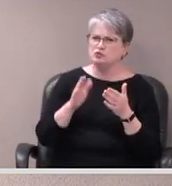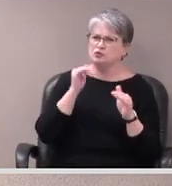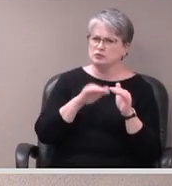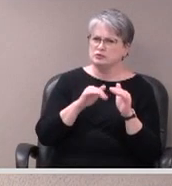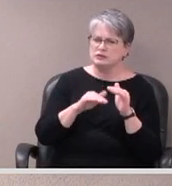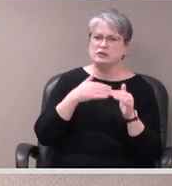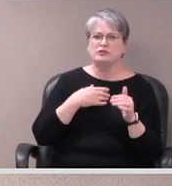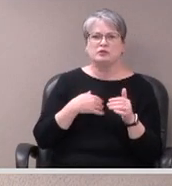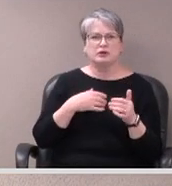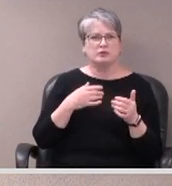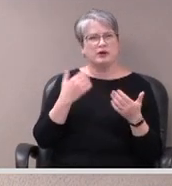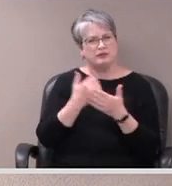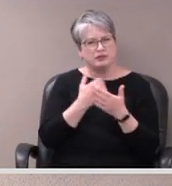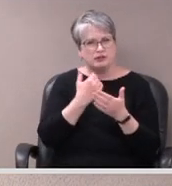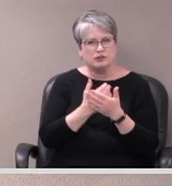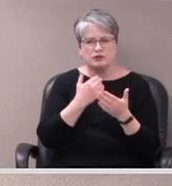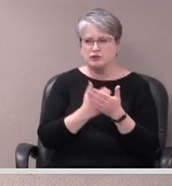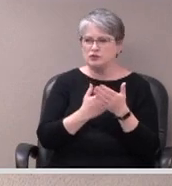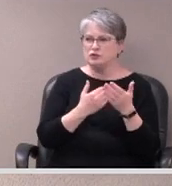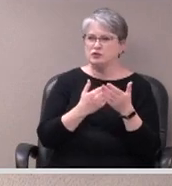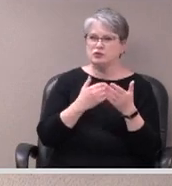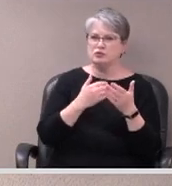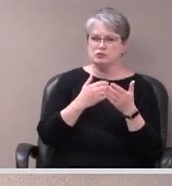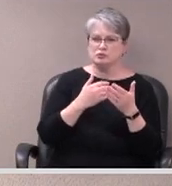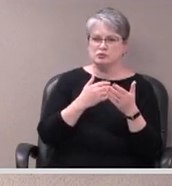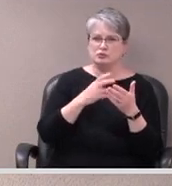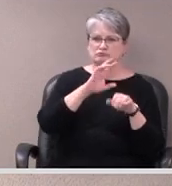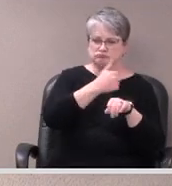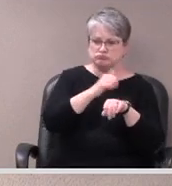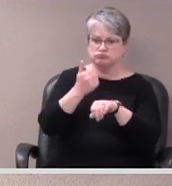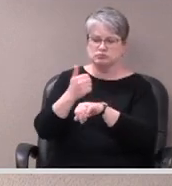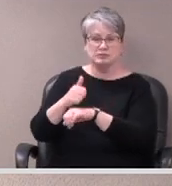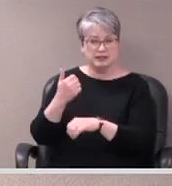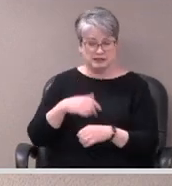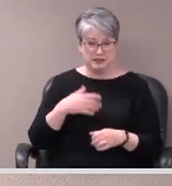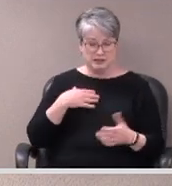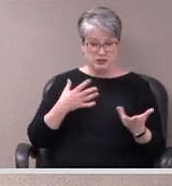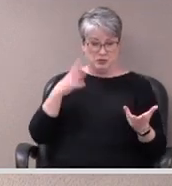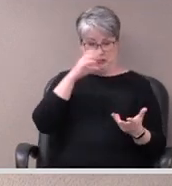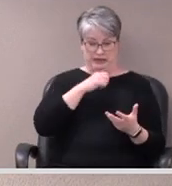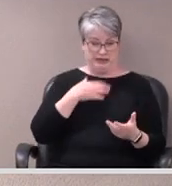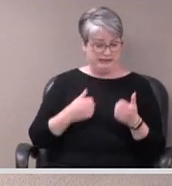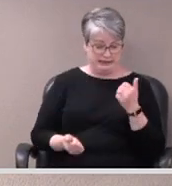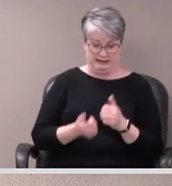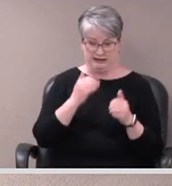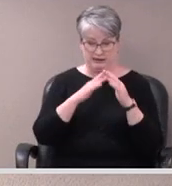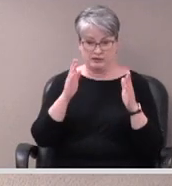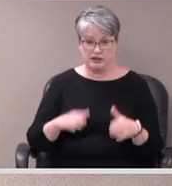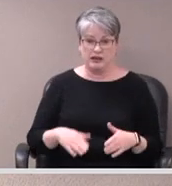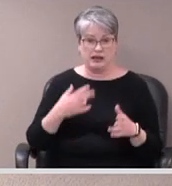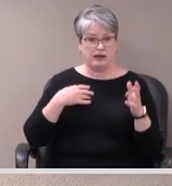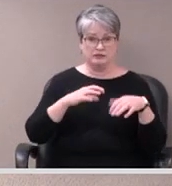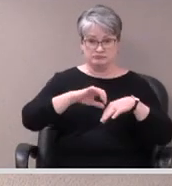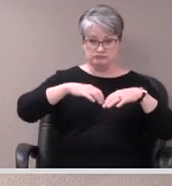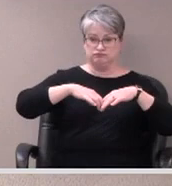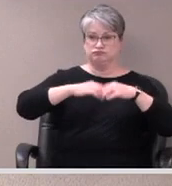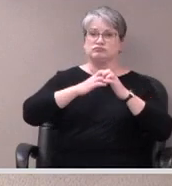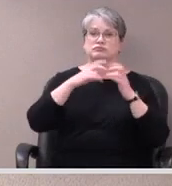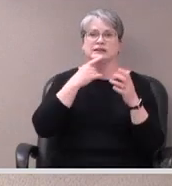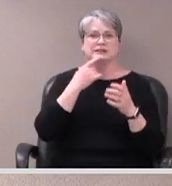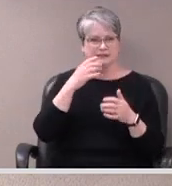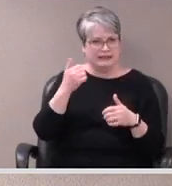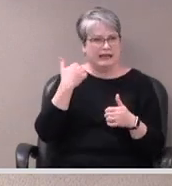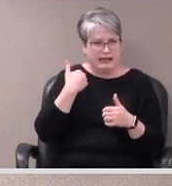that we're having new developments built, do we assume that every house built will have a child that will come to JCPS? Or what is the formula that